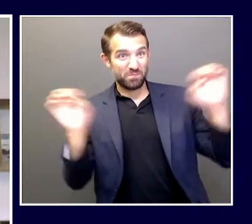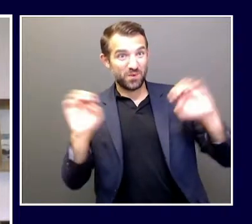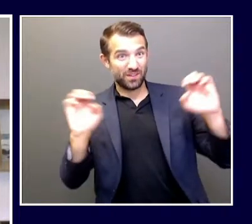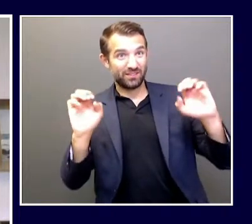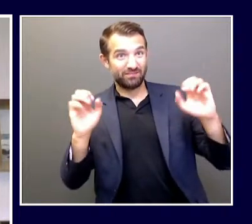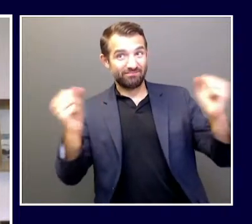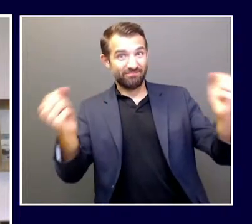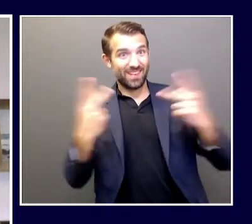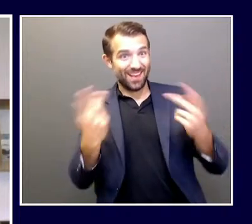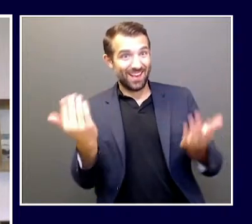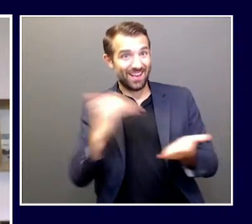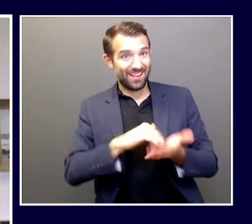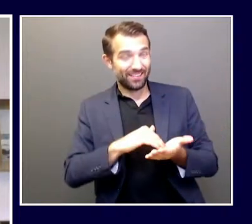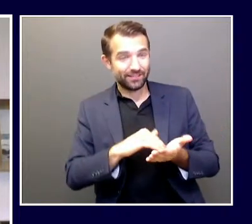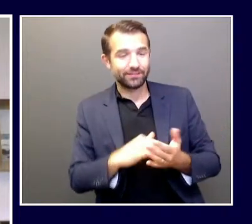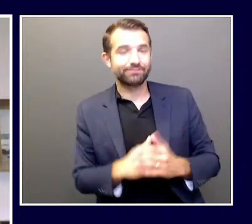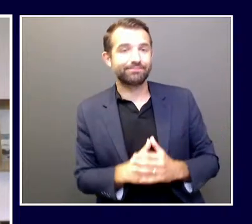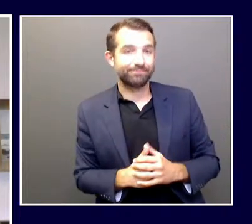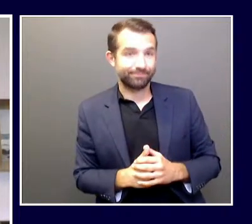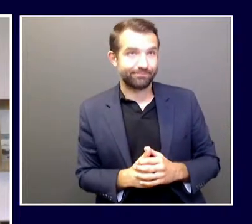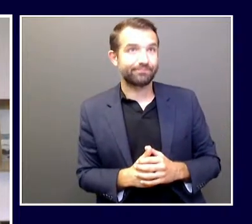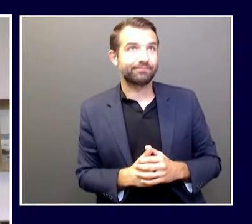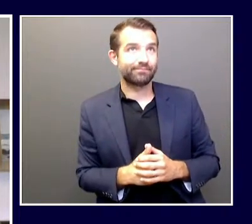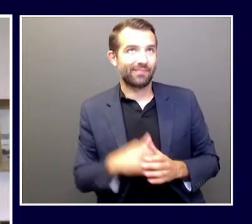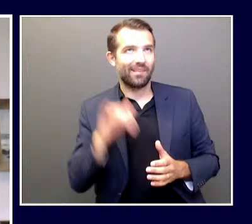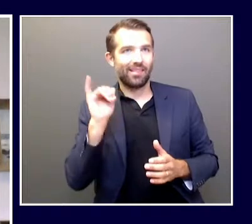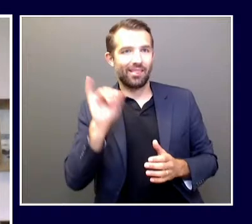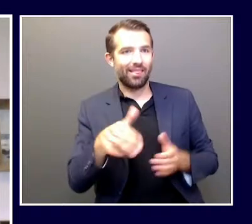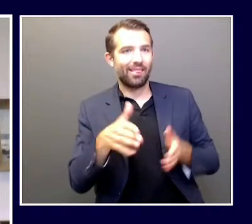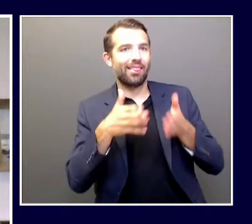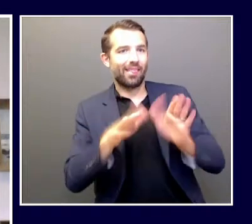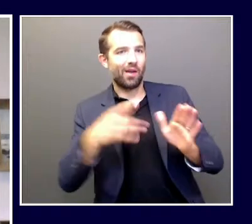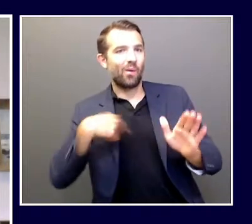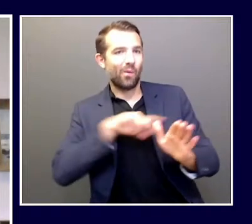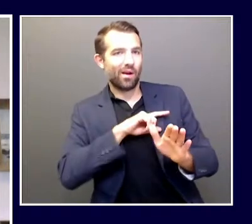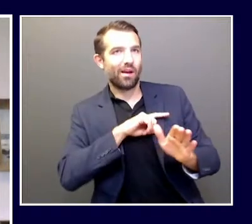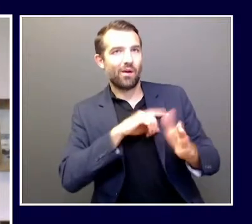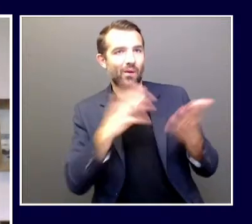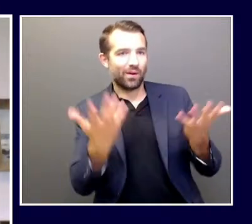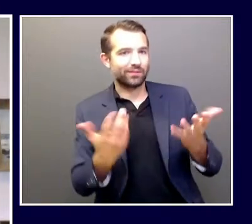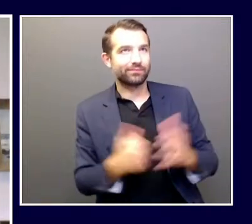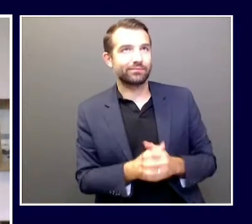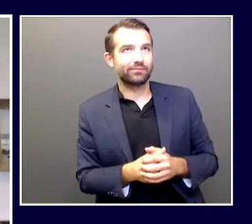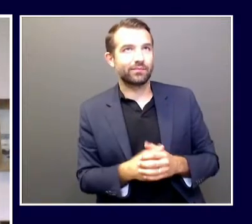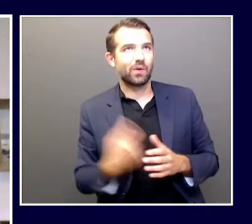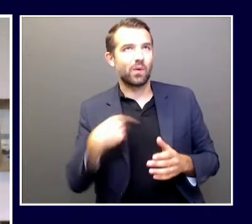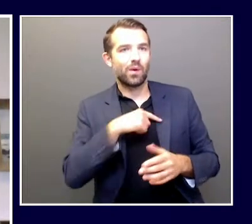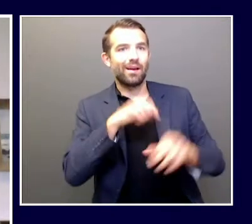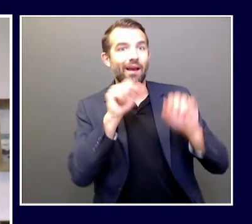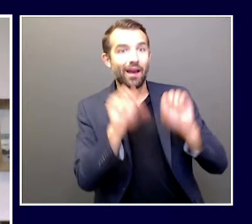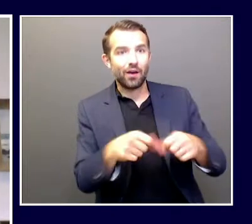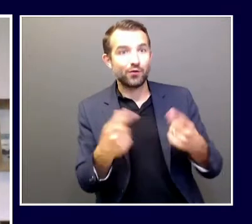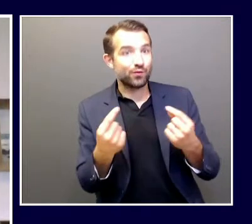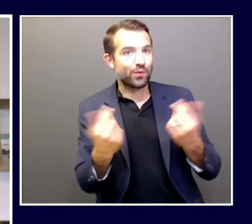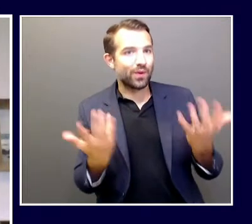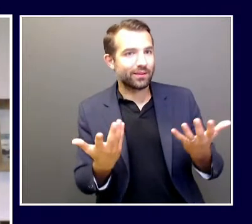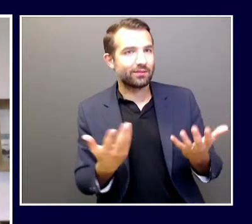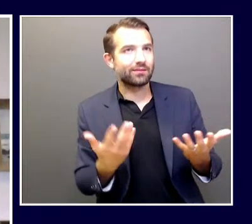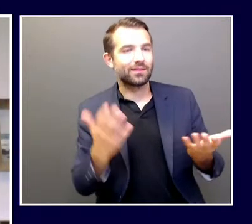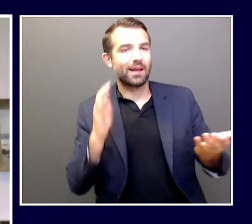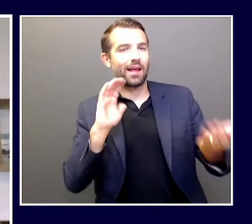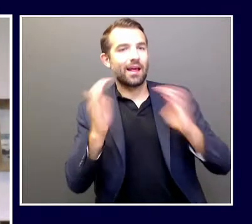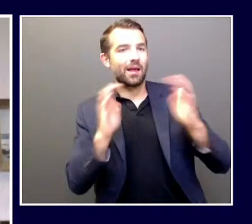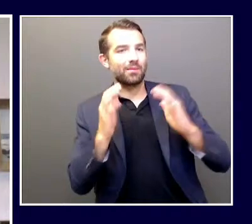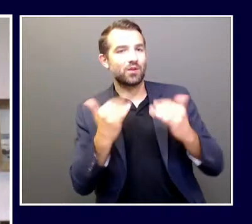do that we're not able to do right now. And as we think about surge capacity within hospitals, things of that nature, all